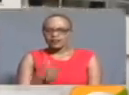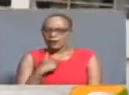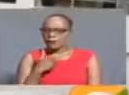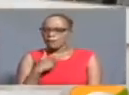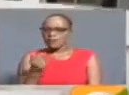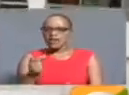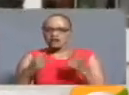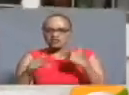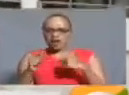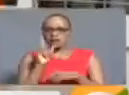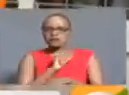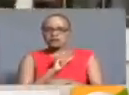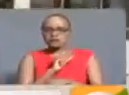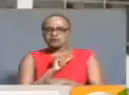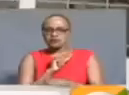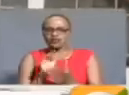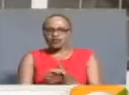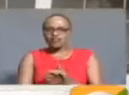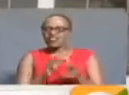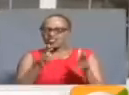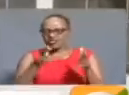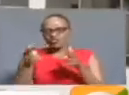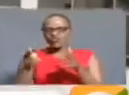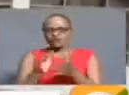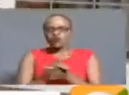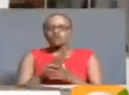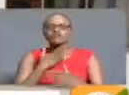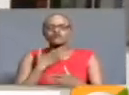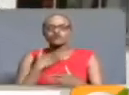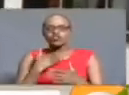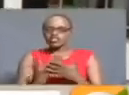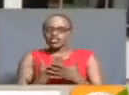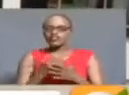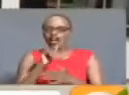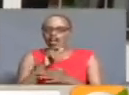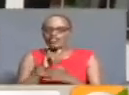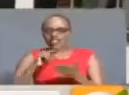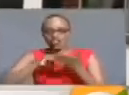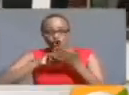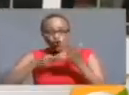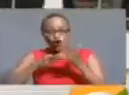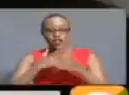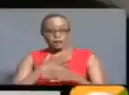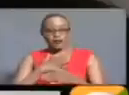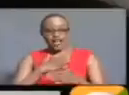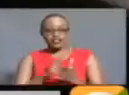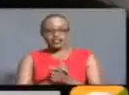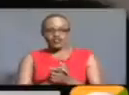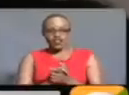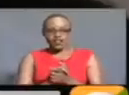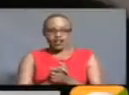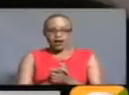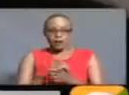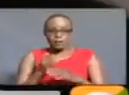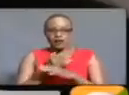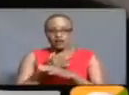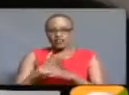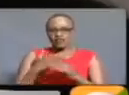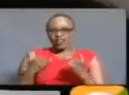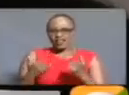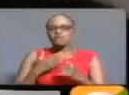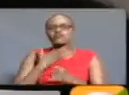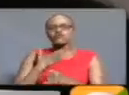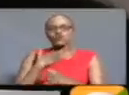Nimekam. Kama kawa. Nataka zile mastaff zangu. Okay. Naweza nilikuwa mrembo but sana